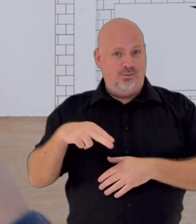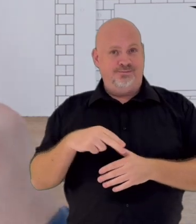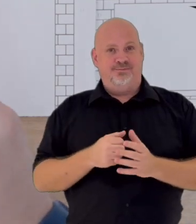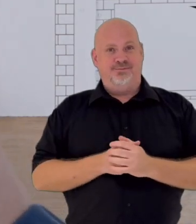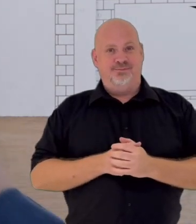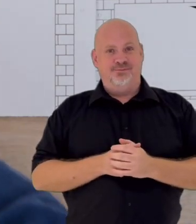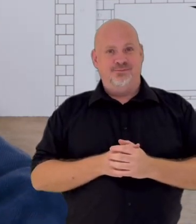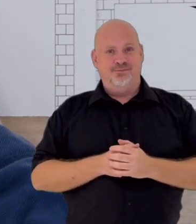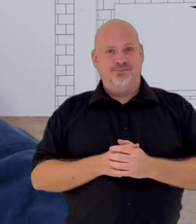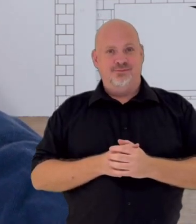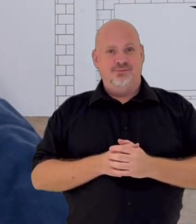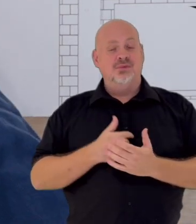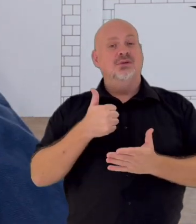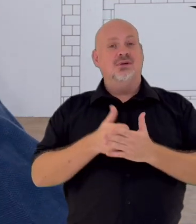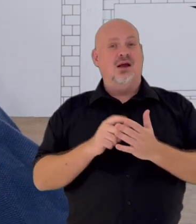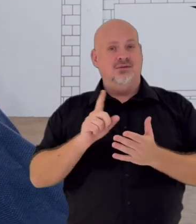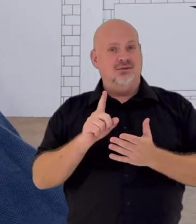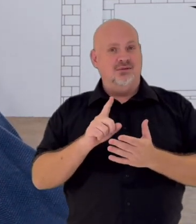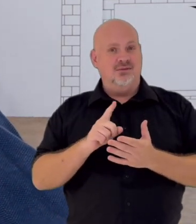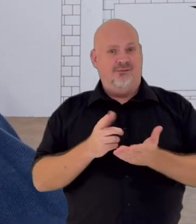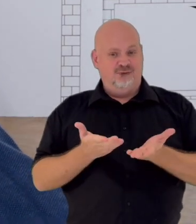We'll start by folding